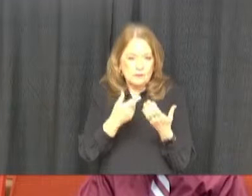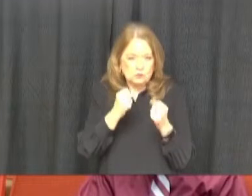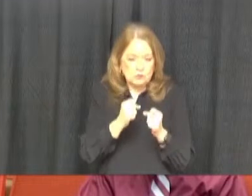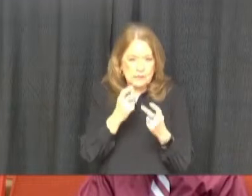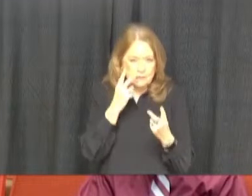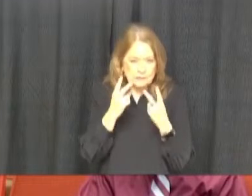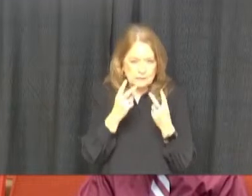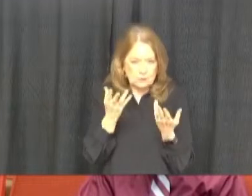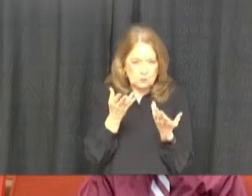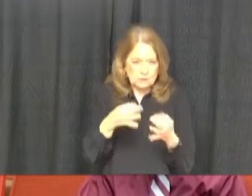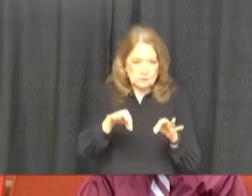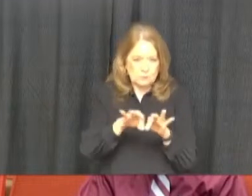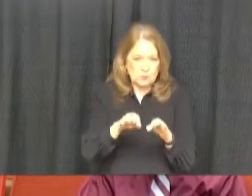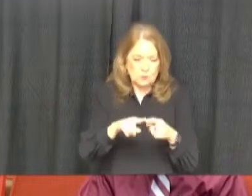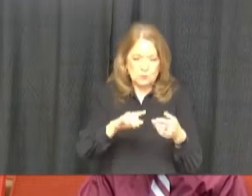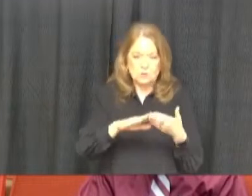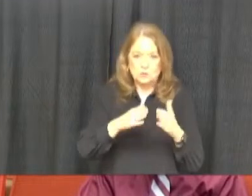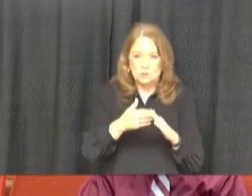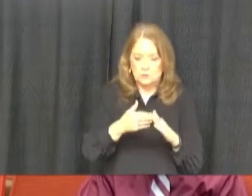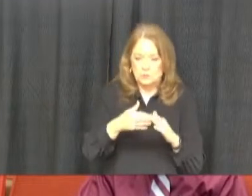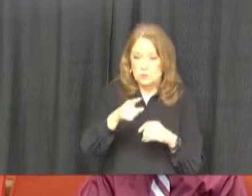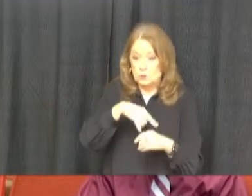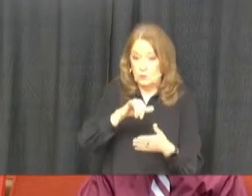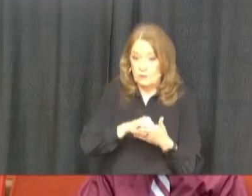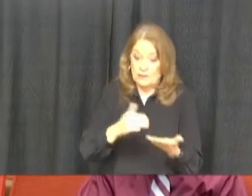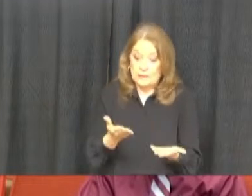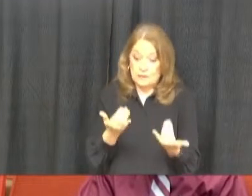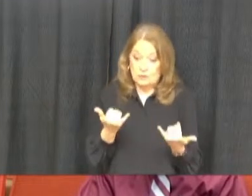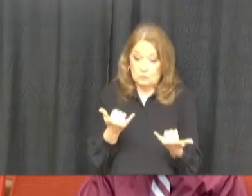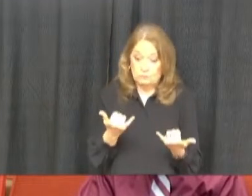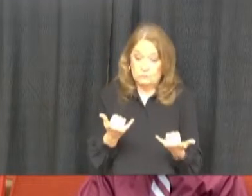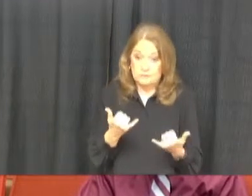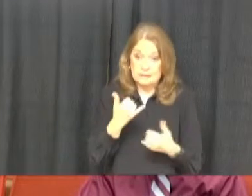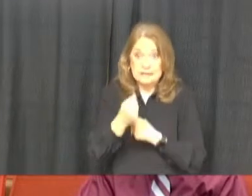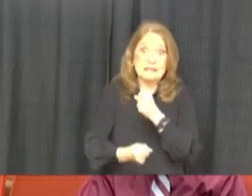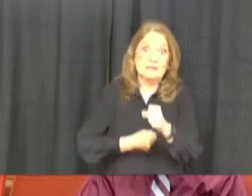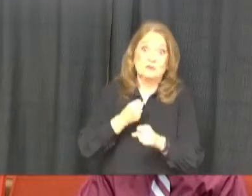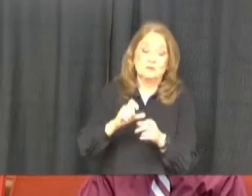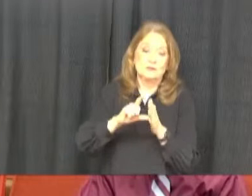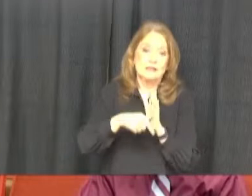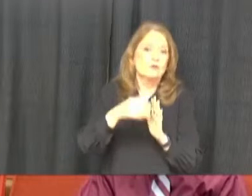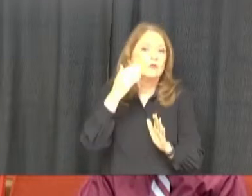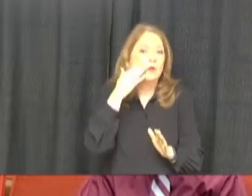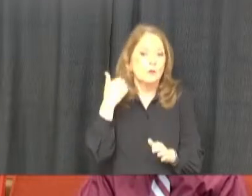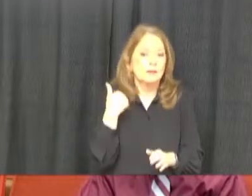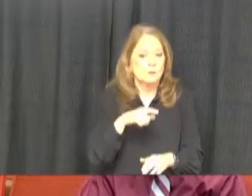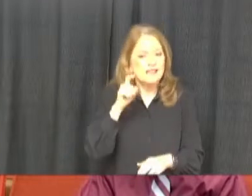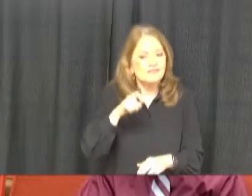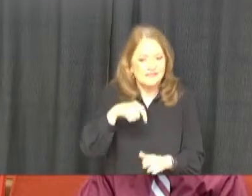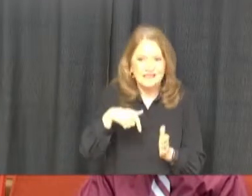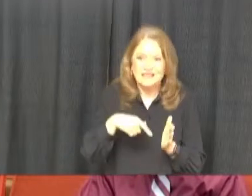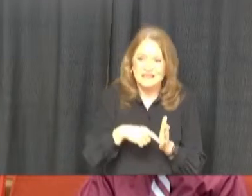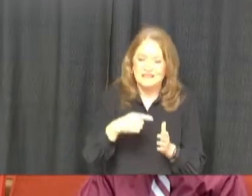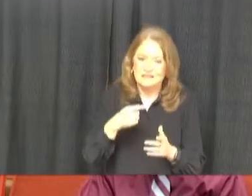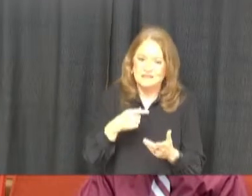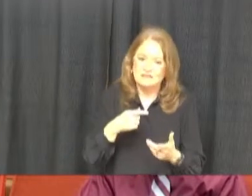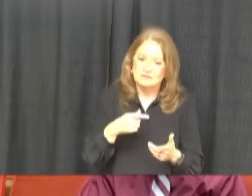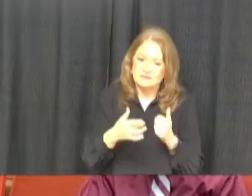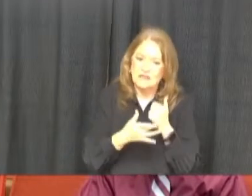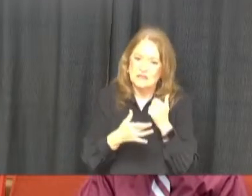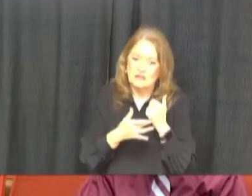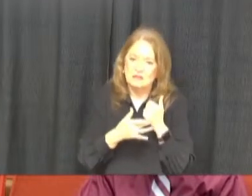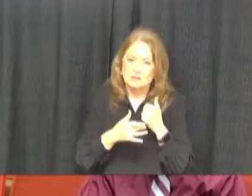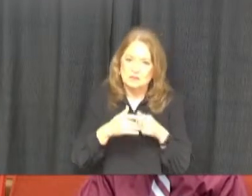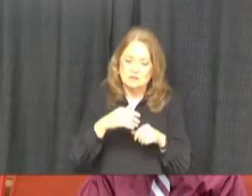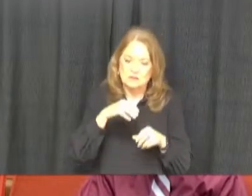is important to the community around that. And here I am today, years later, knowing that we have needed this stuff, this technology